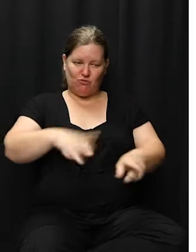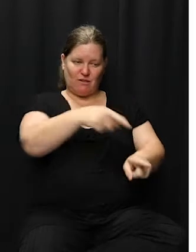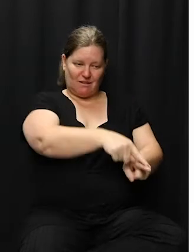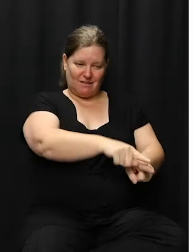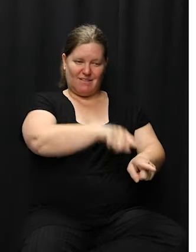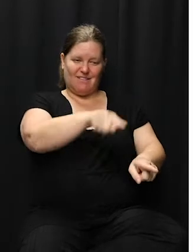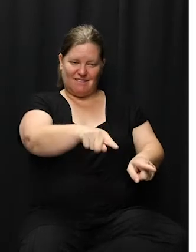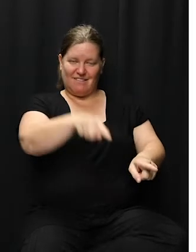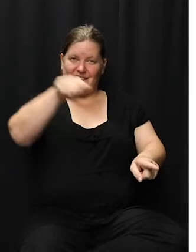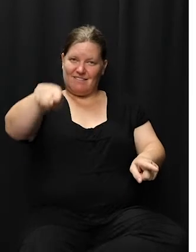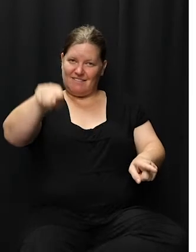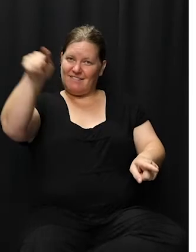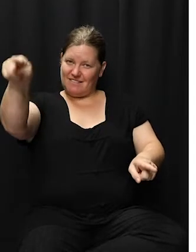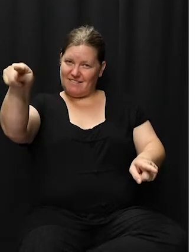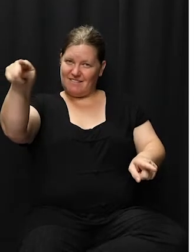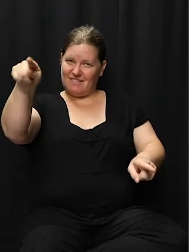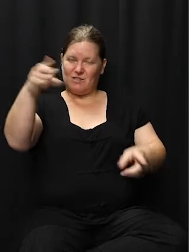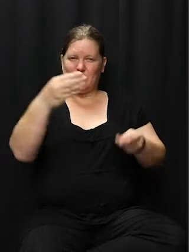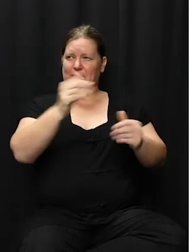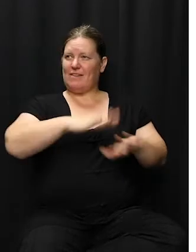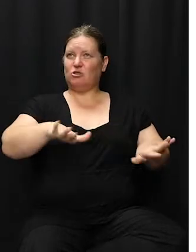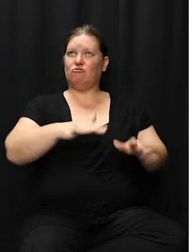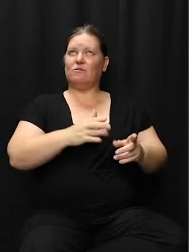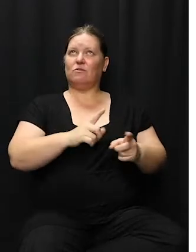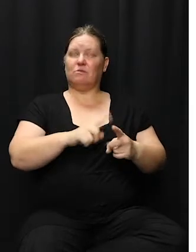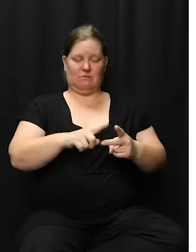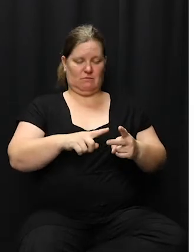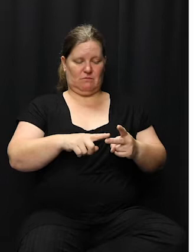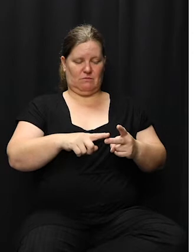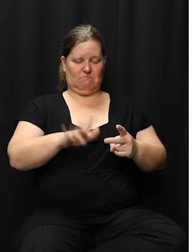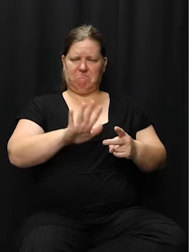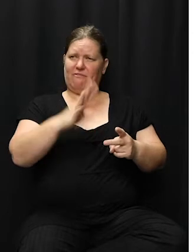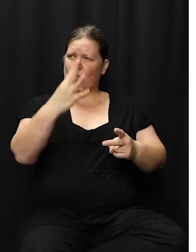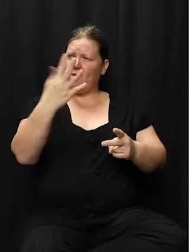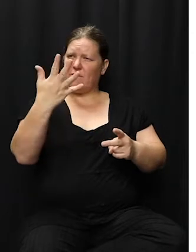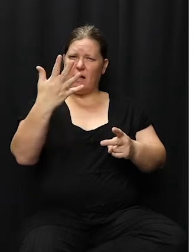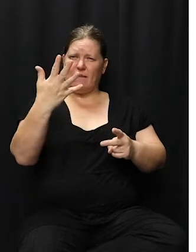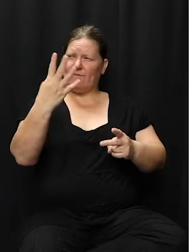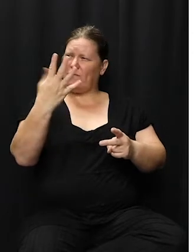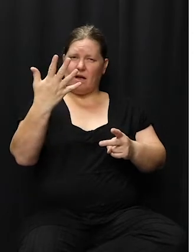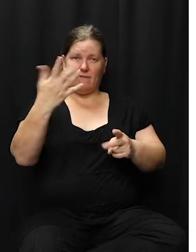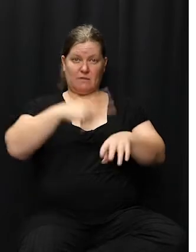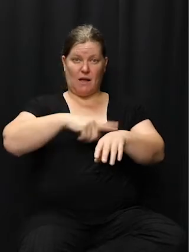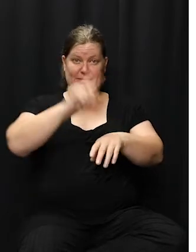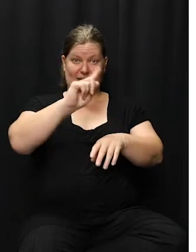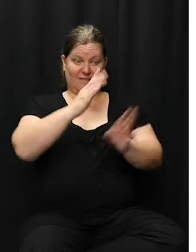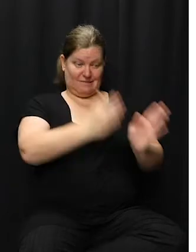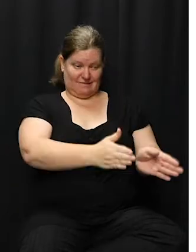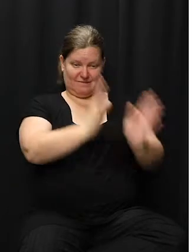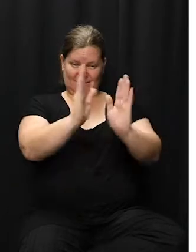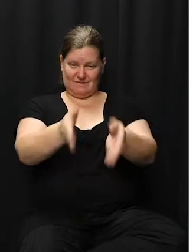see the same kids, what they did each sort of 2 years. So some of our kids, this will be their 4th or 5th time they've retold it this